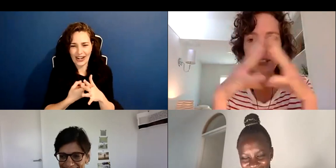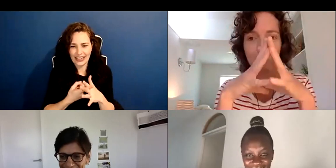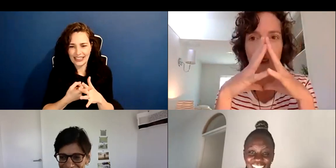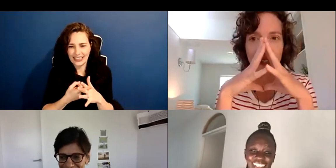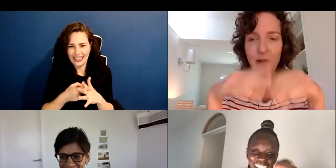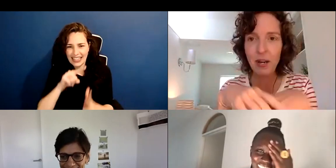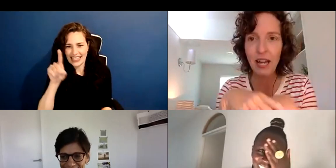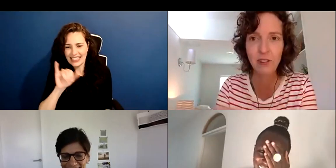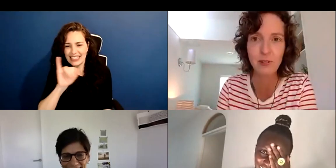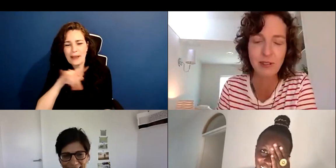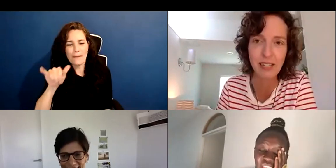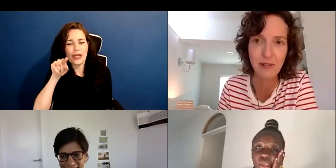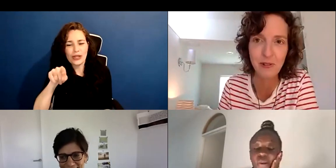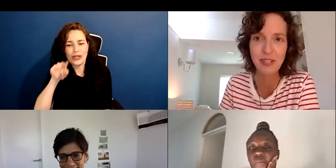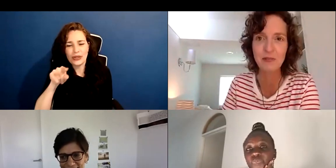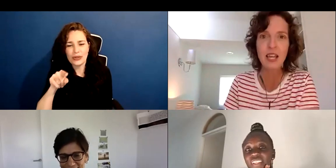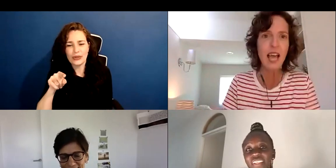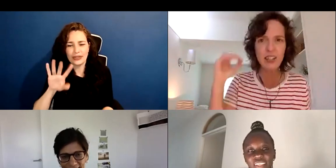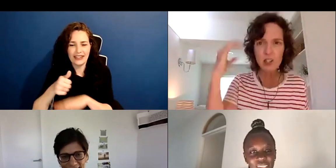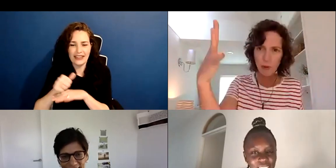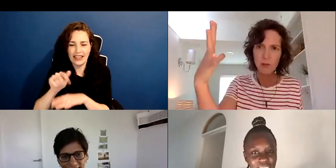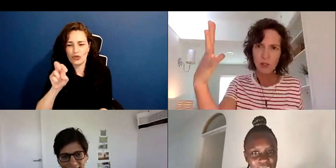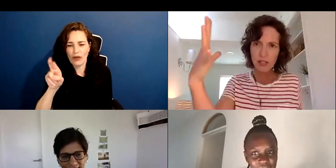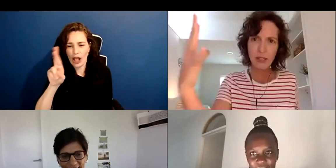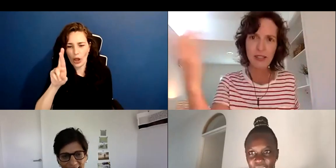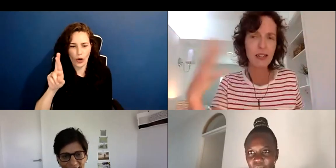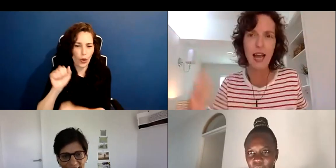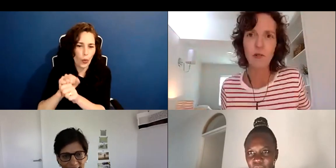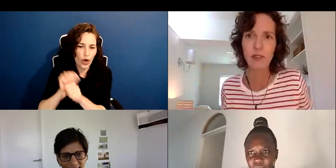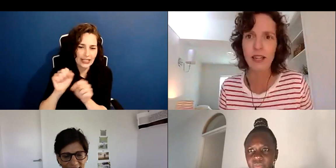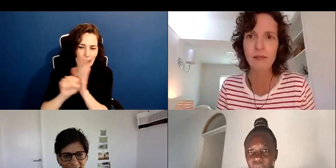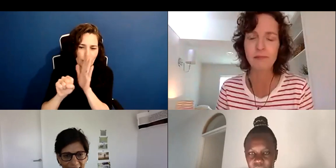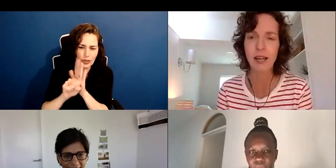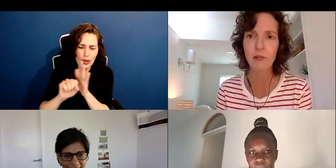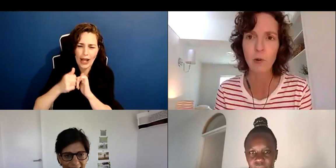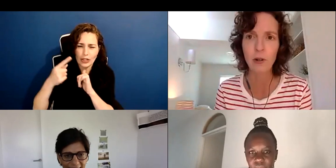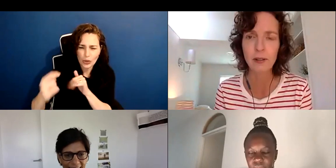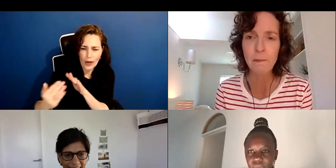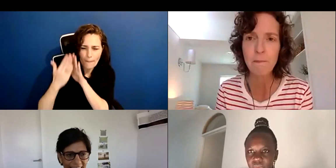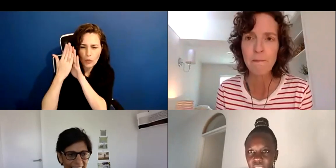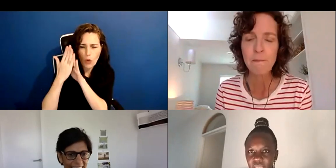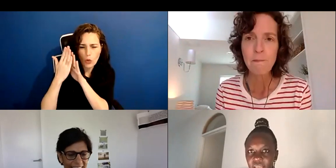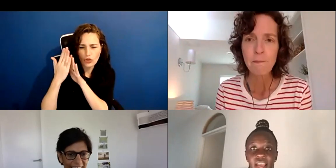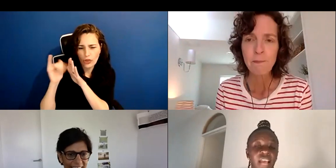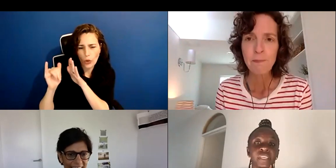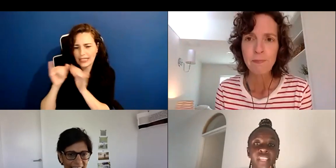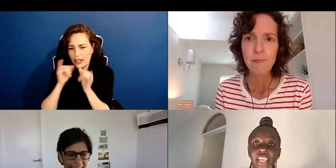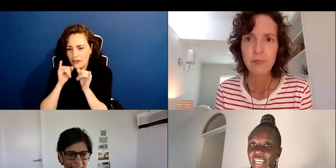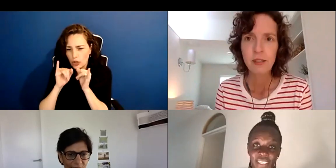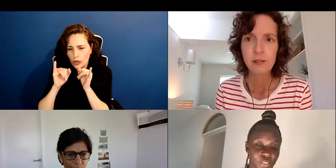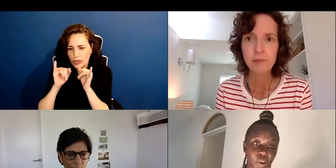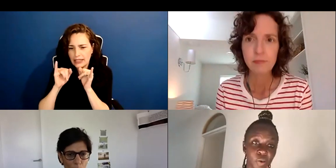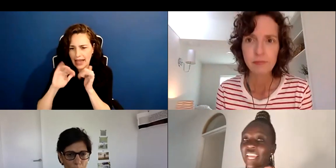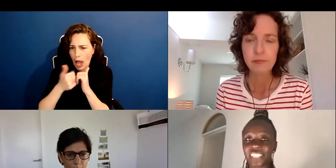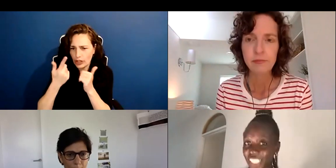the work sample. So tell me about how those interviews how did you approach them, and how have they worked? Yeah, I mean,